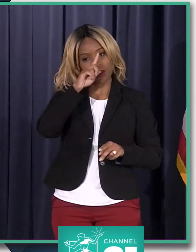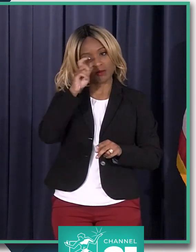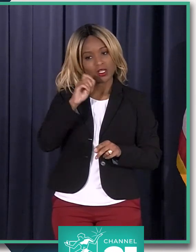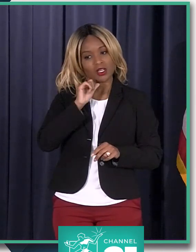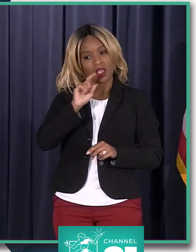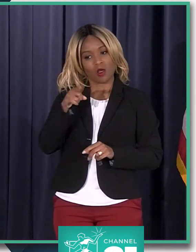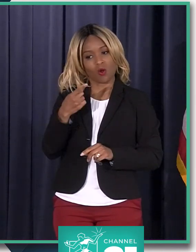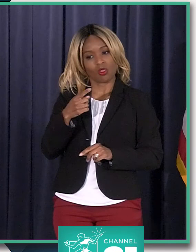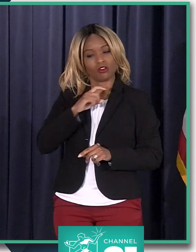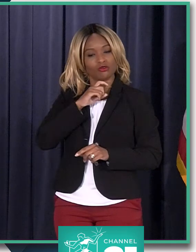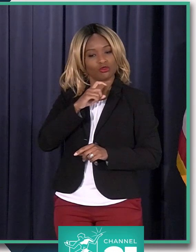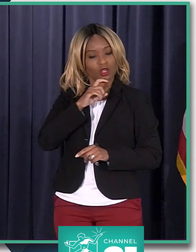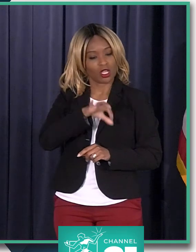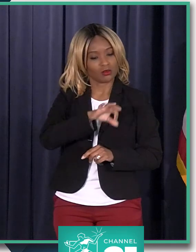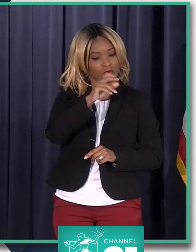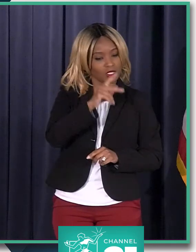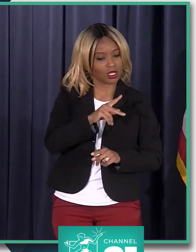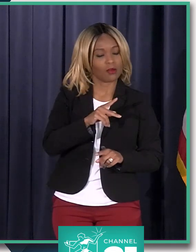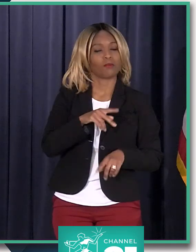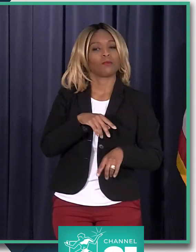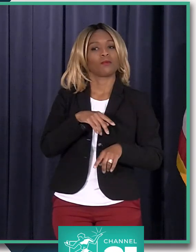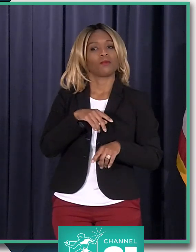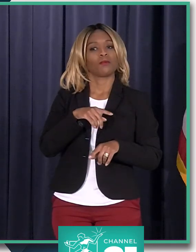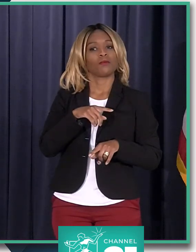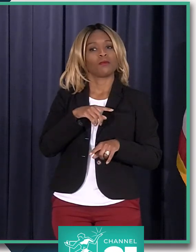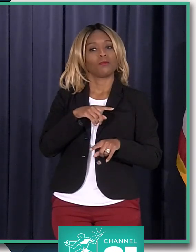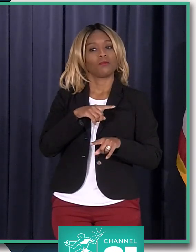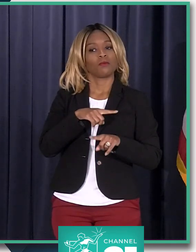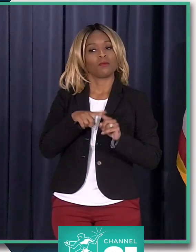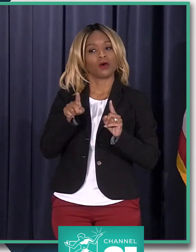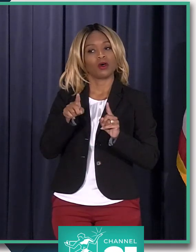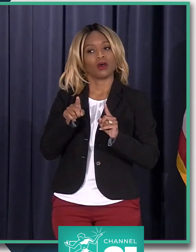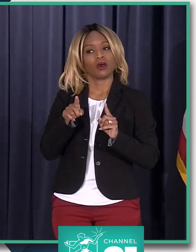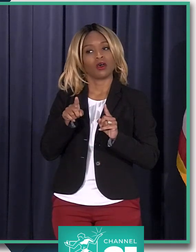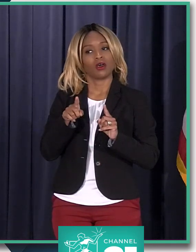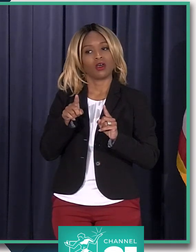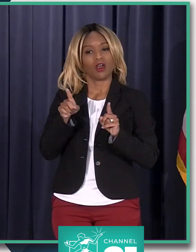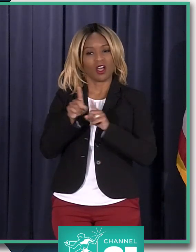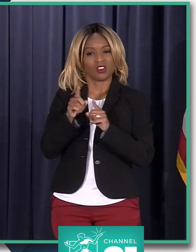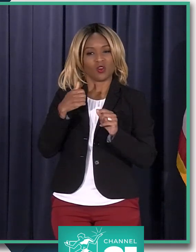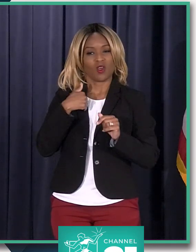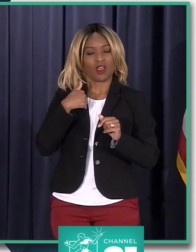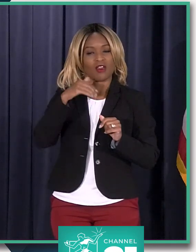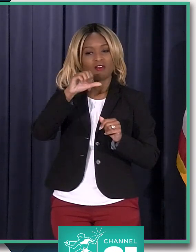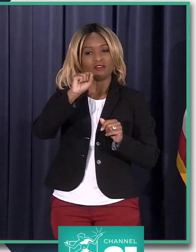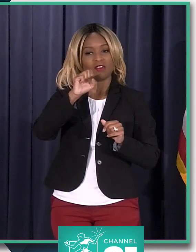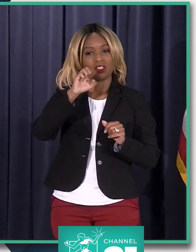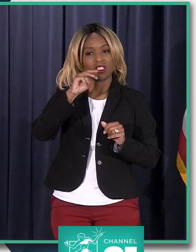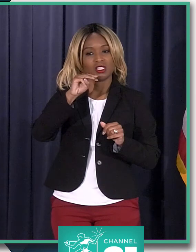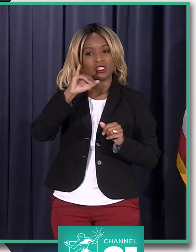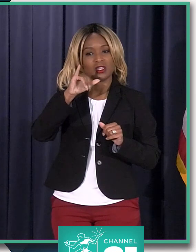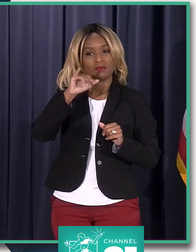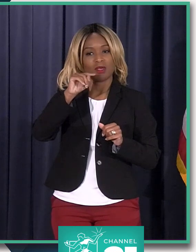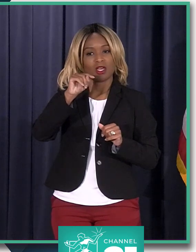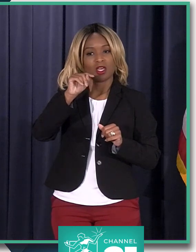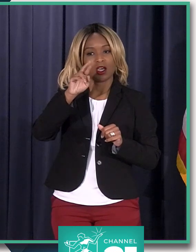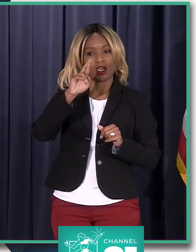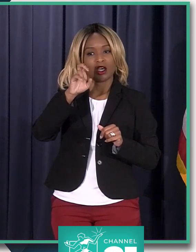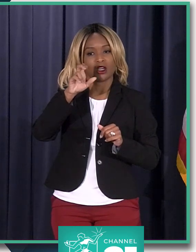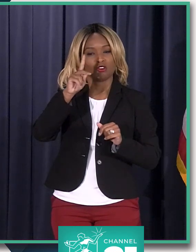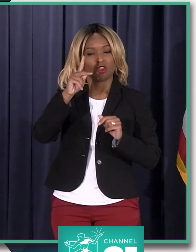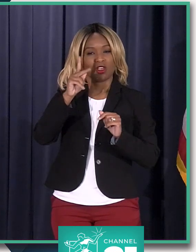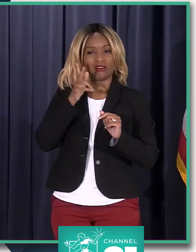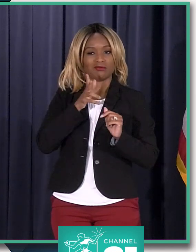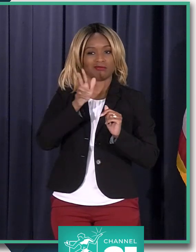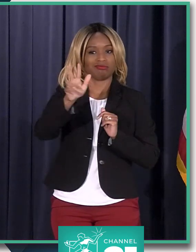only the trash pickup, which you can't get in and out of the street, but they've got semi trucks and stuff like that. So I got a suggestion.